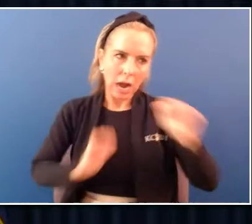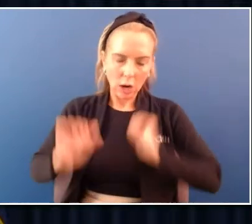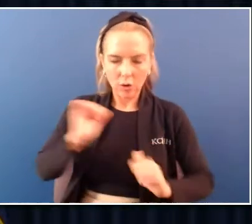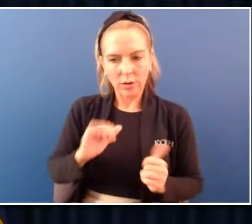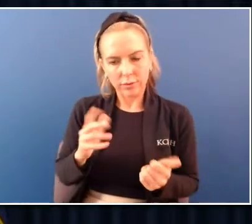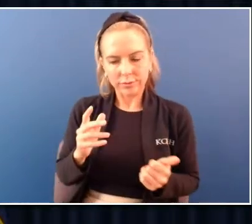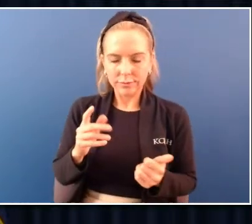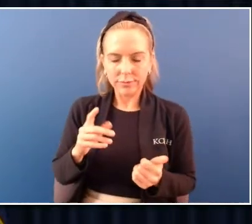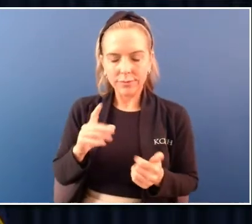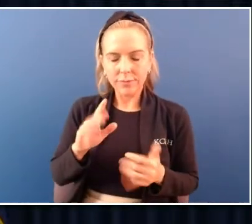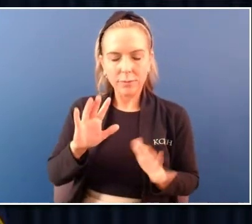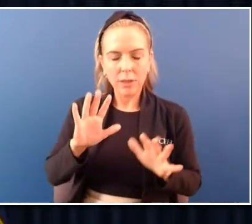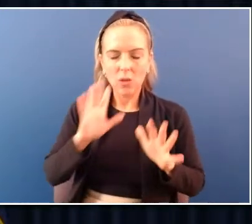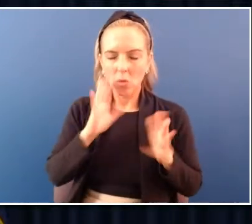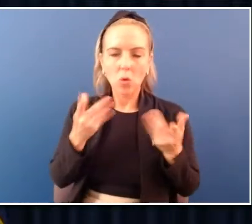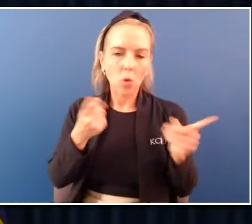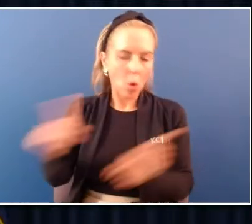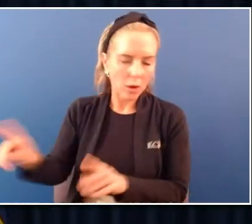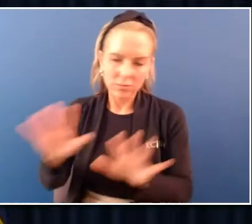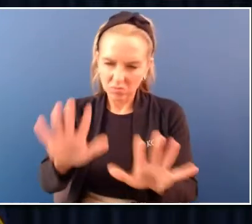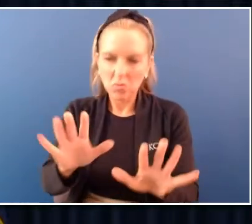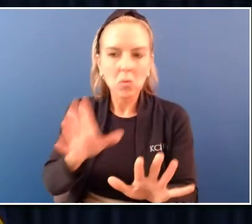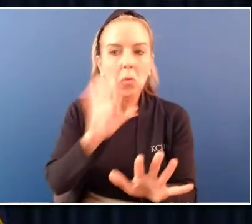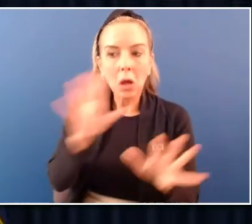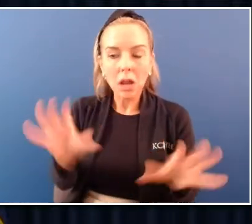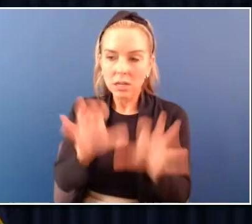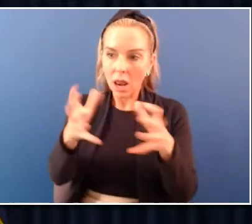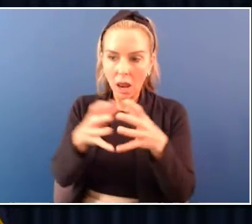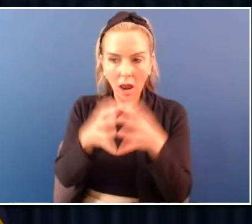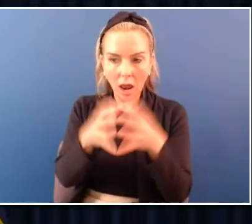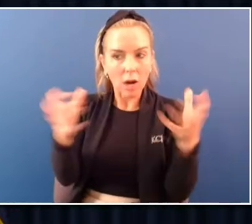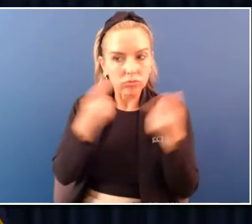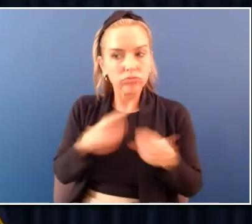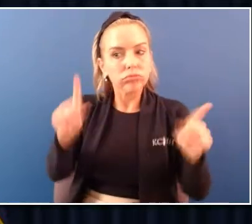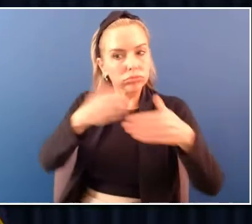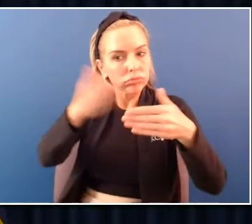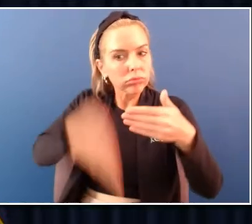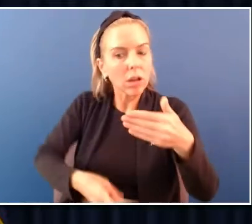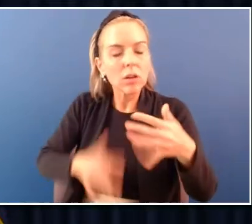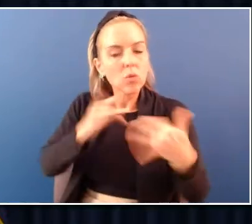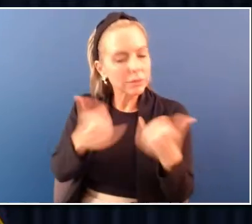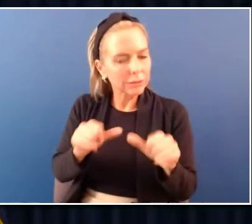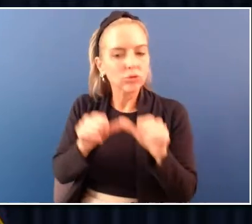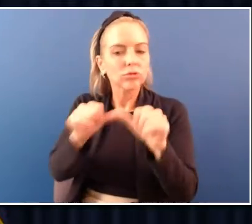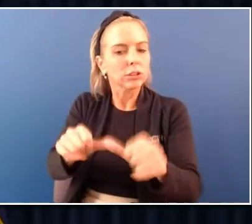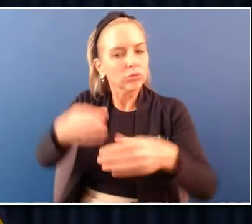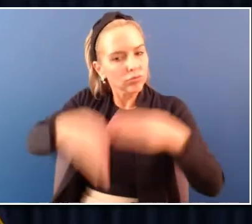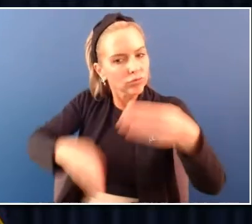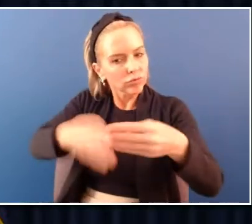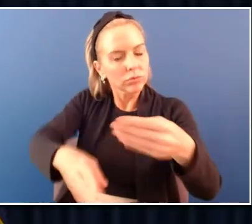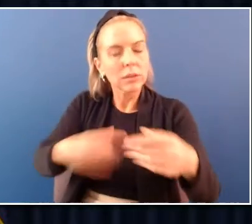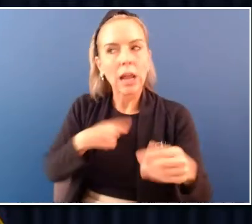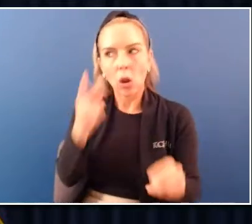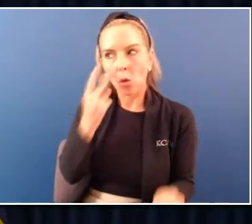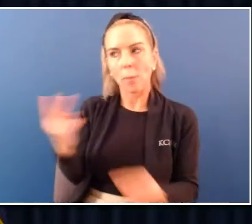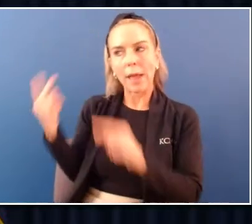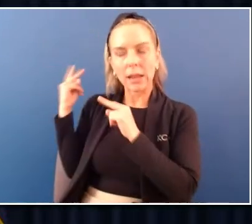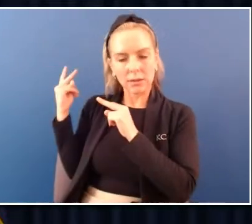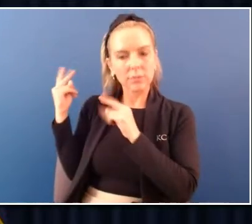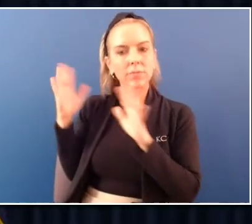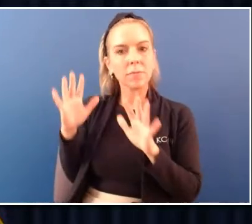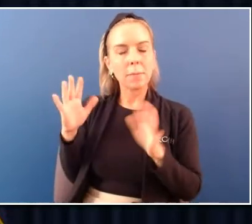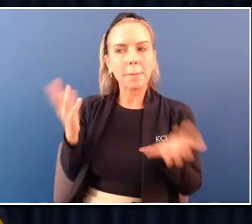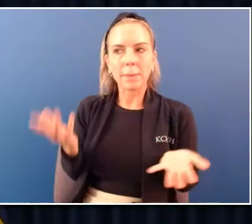But we've been able to get a lot done. We'll continue to get a lot done. And as I look back, I mean, passing